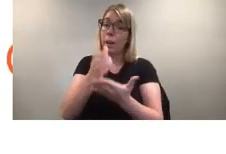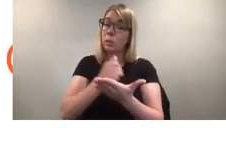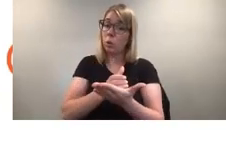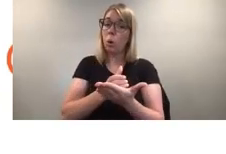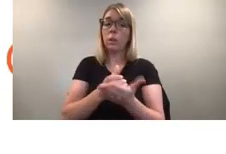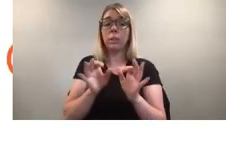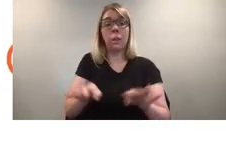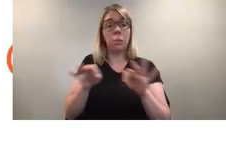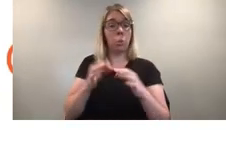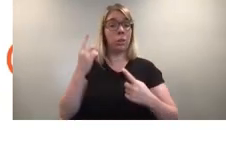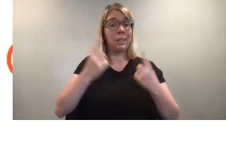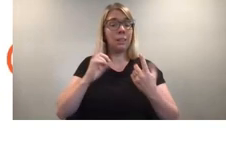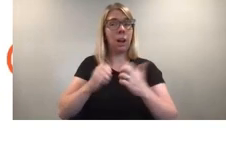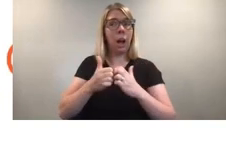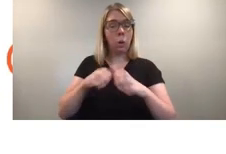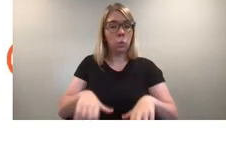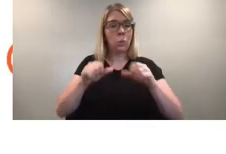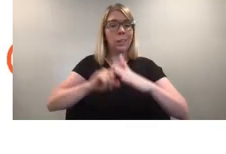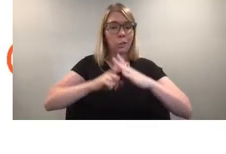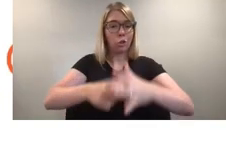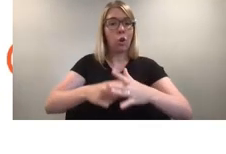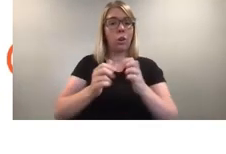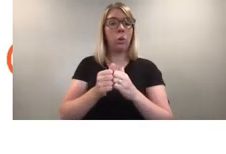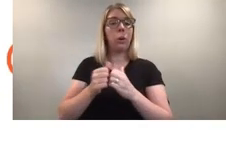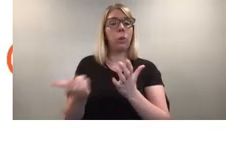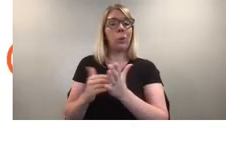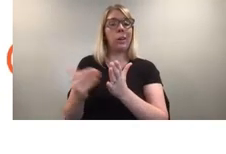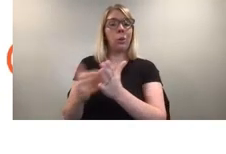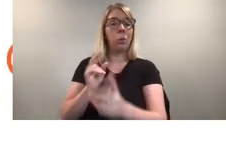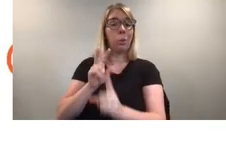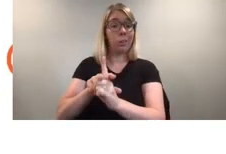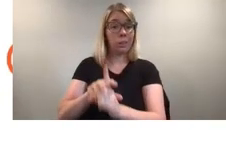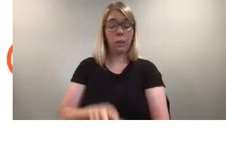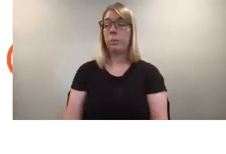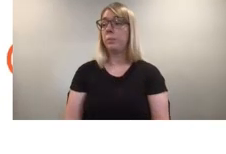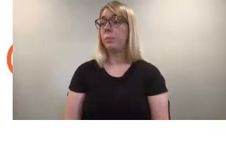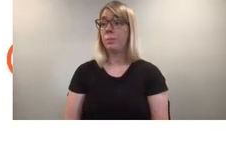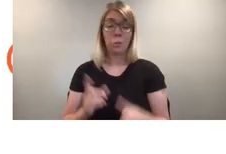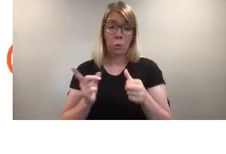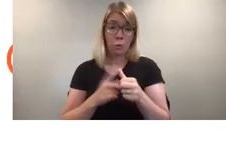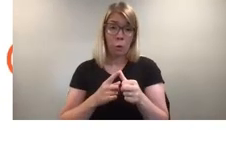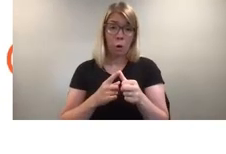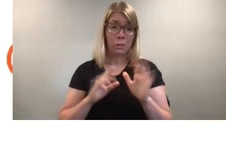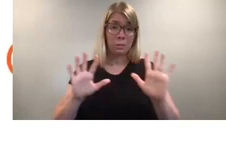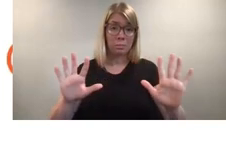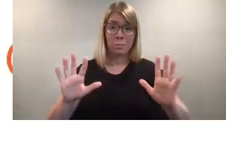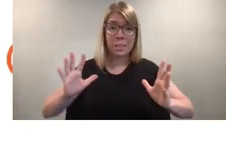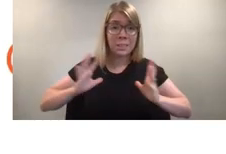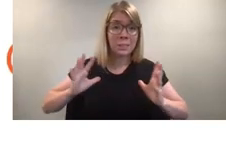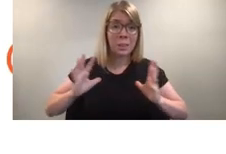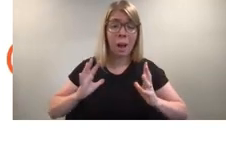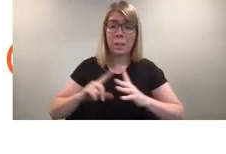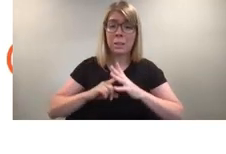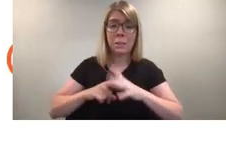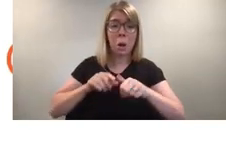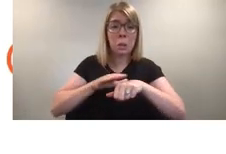to think about how you can get started with these renewable assignments. And I think first things first that it's okay to start small. Just